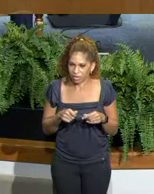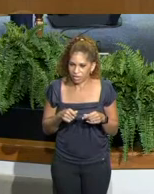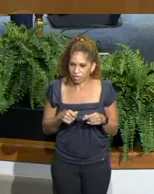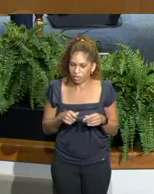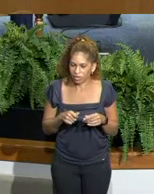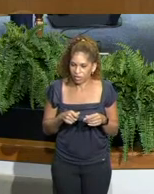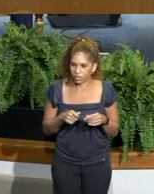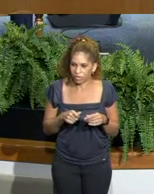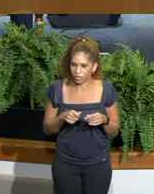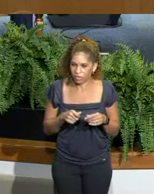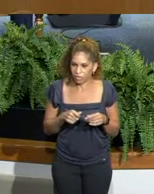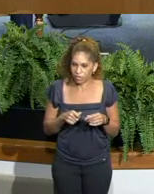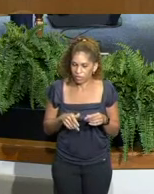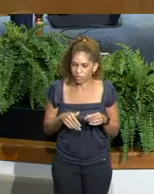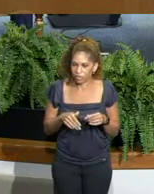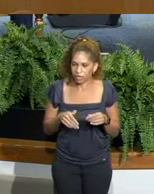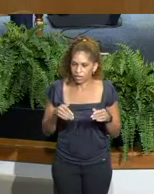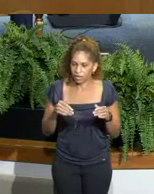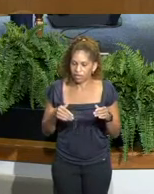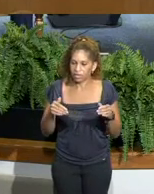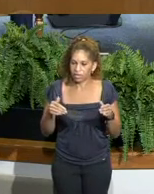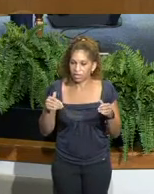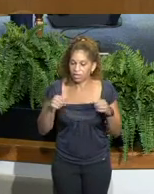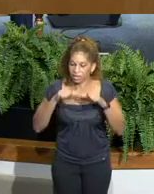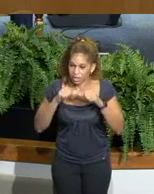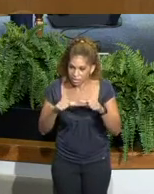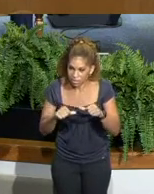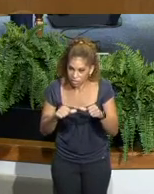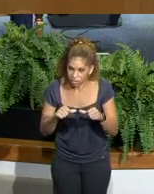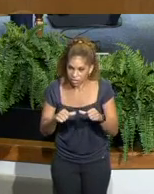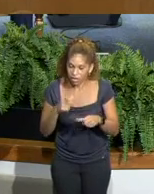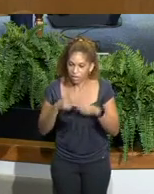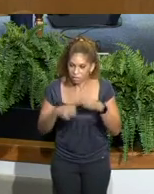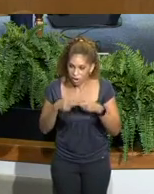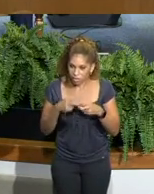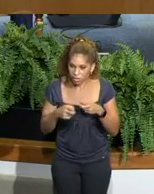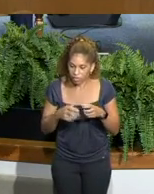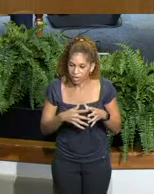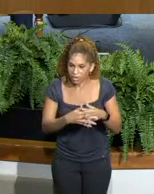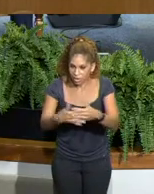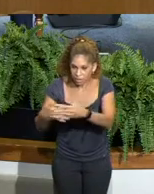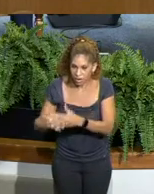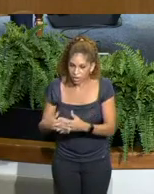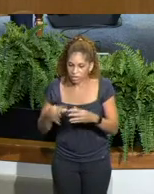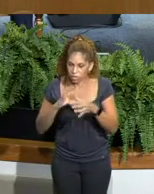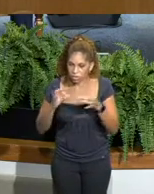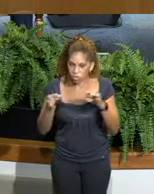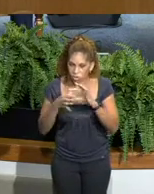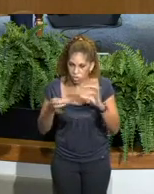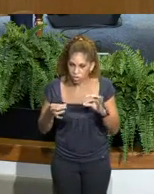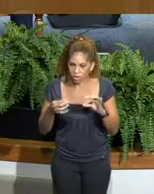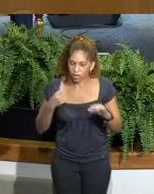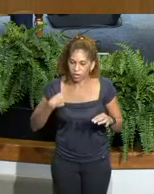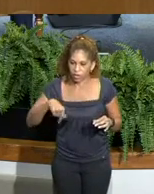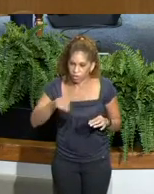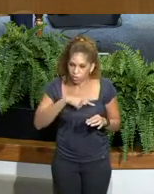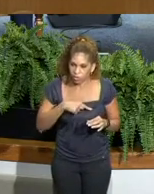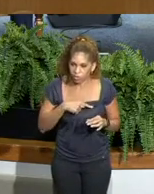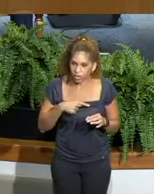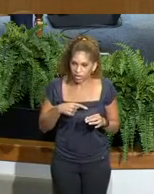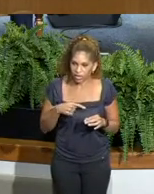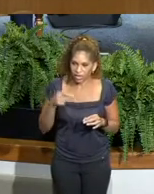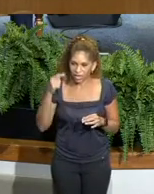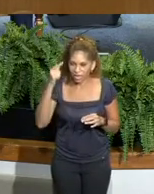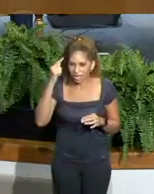often recurring iconography in the American story. We come to our senses as a nation for